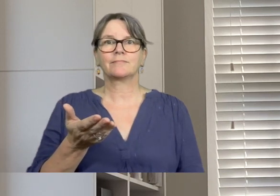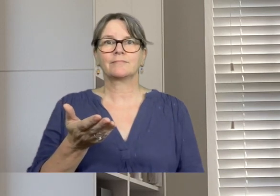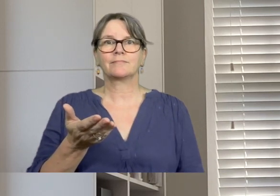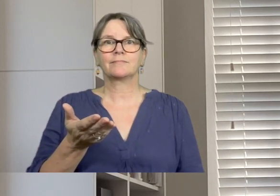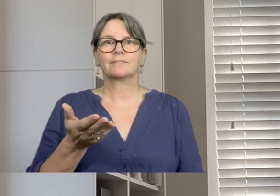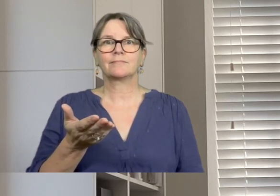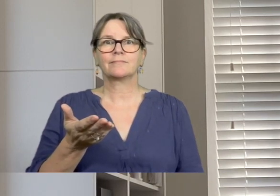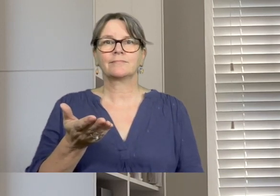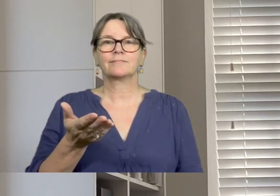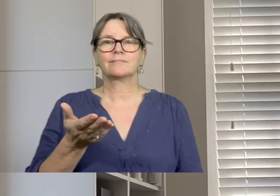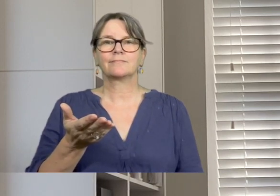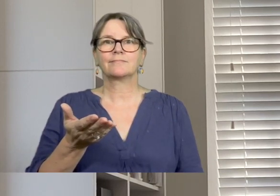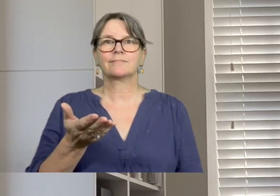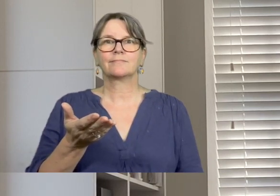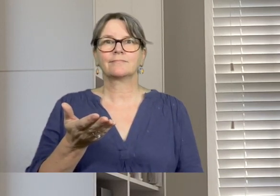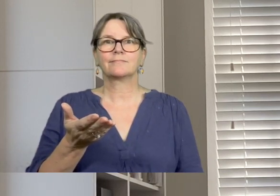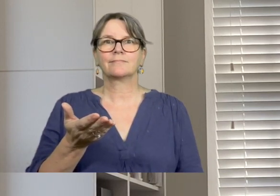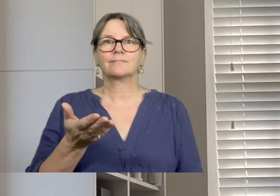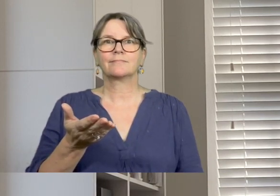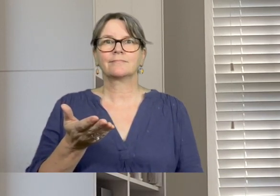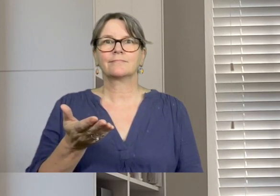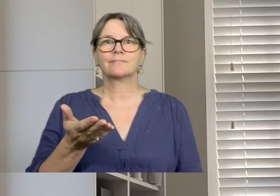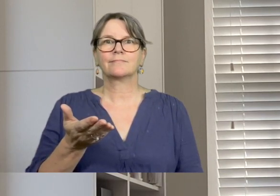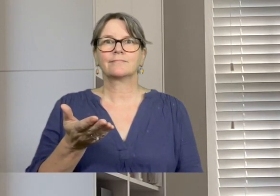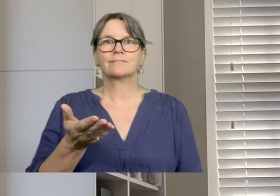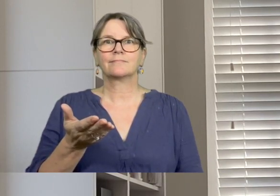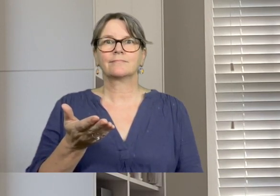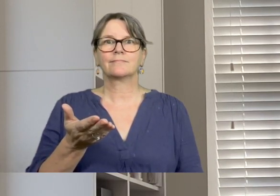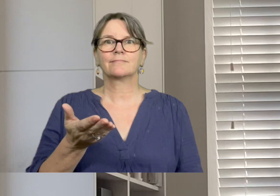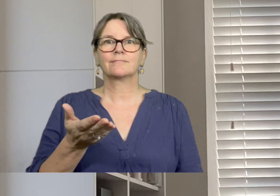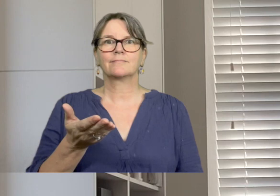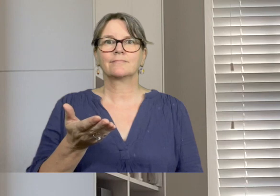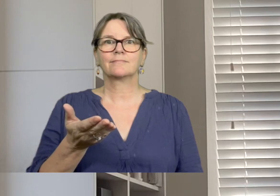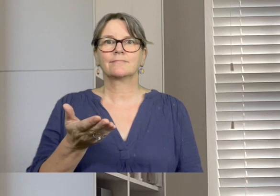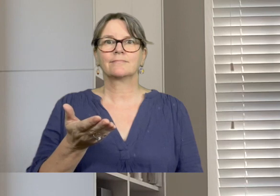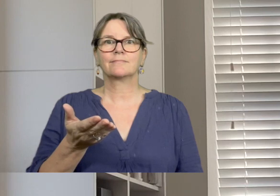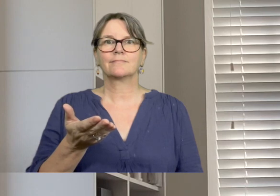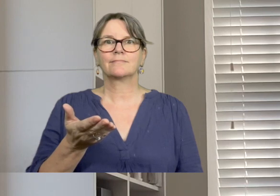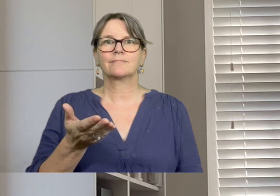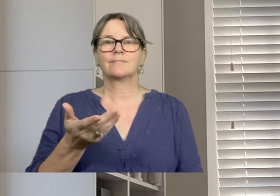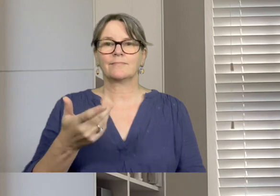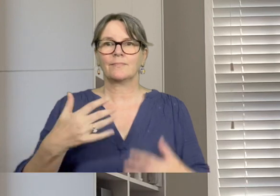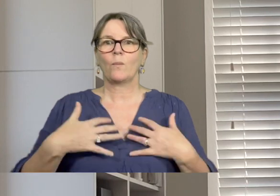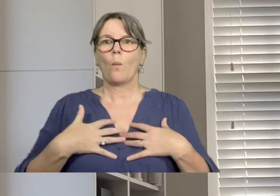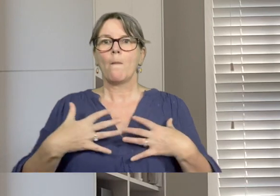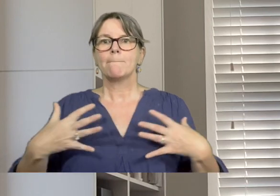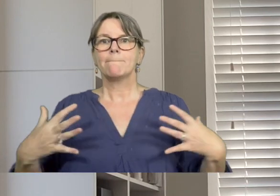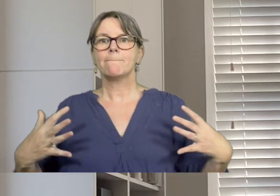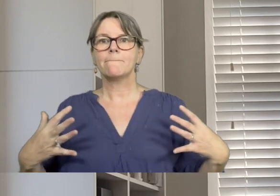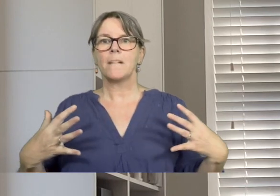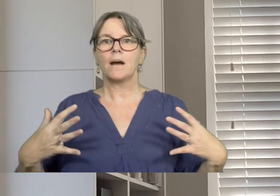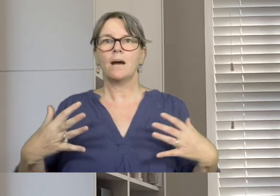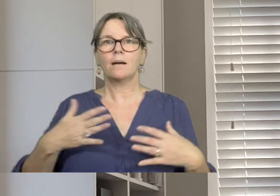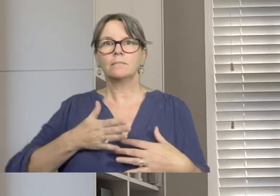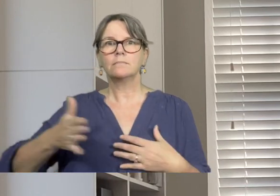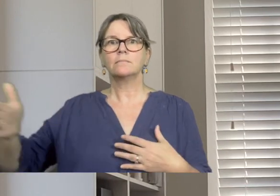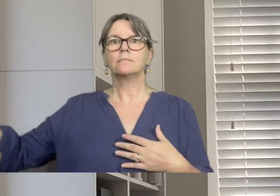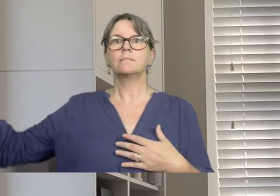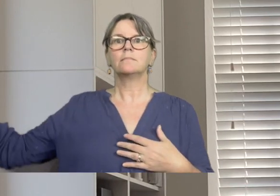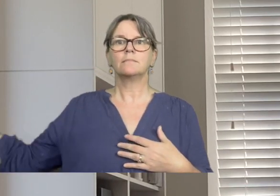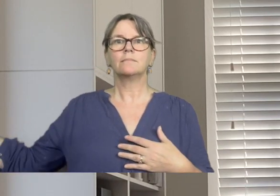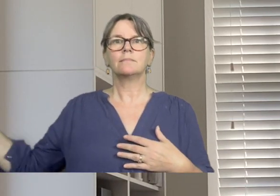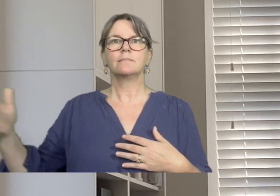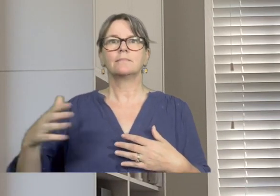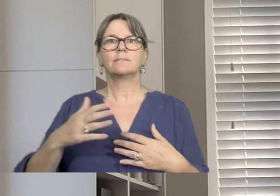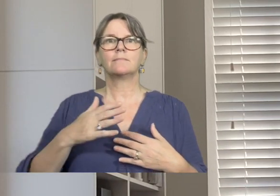inside of a wheel, like a big tractor wheel. We're going to take a little breath in. As we do, we're going to open one arm. Everything else stabilizes. We open one arm to the side, we